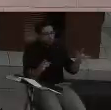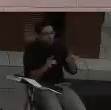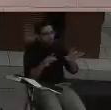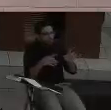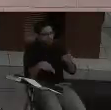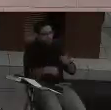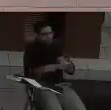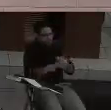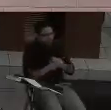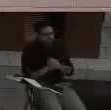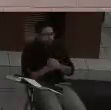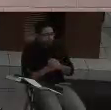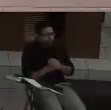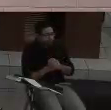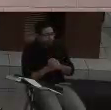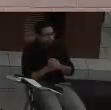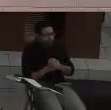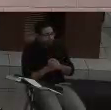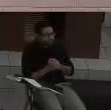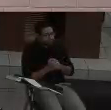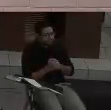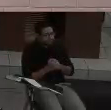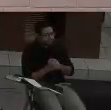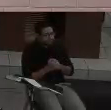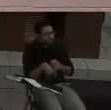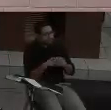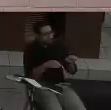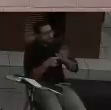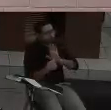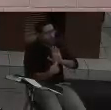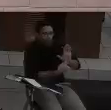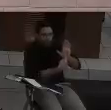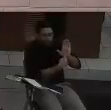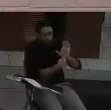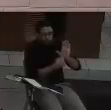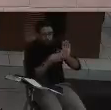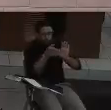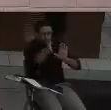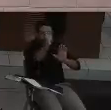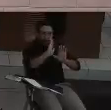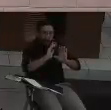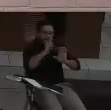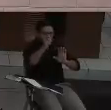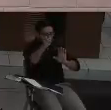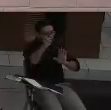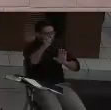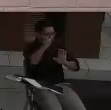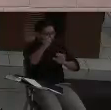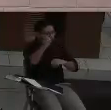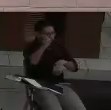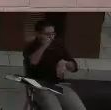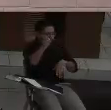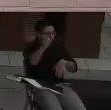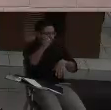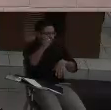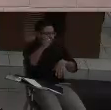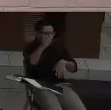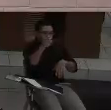so that you may be children of your Creator in heaven. For God makes the sun rise on the righteous and the